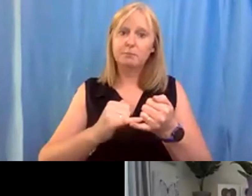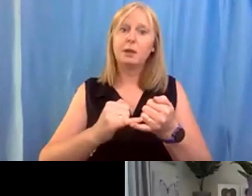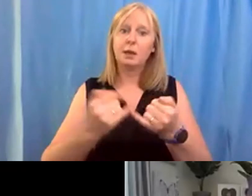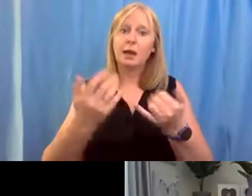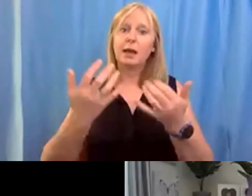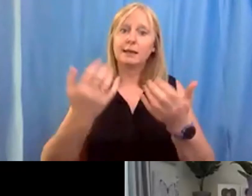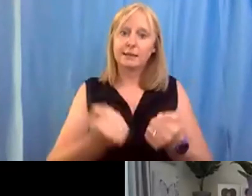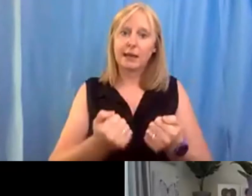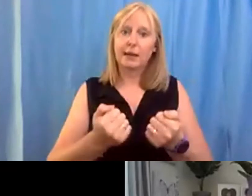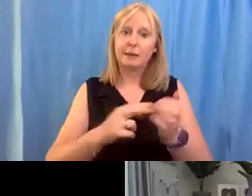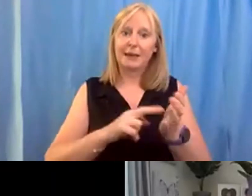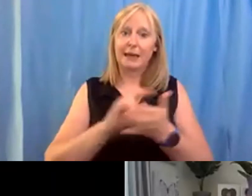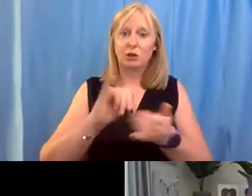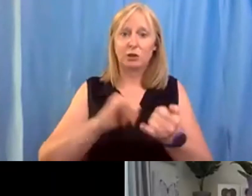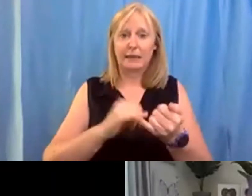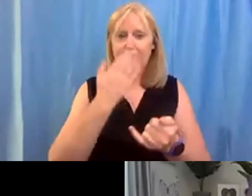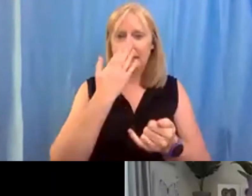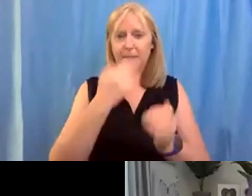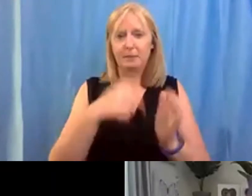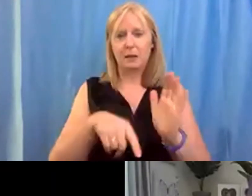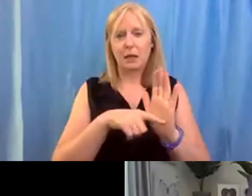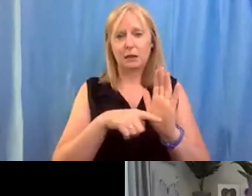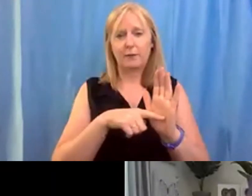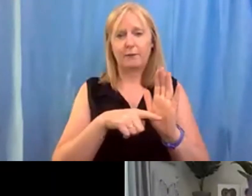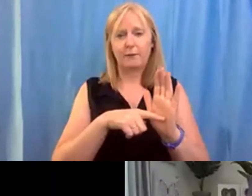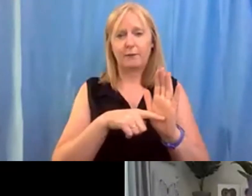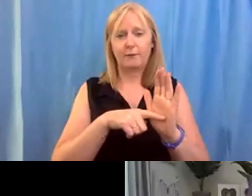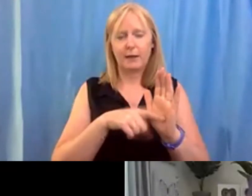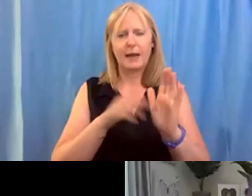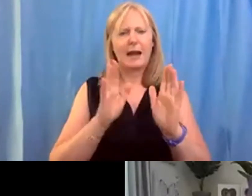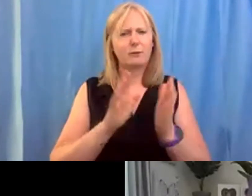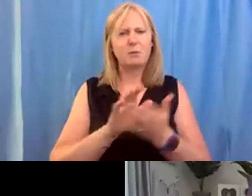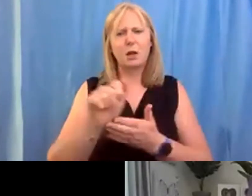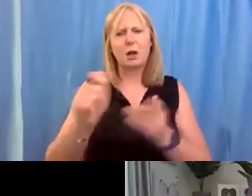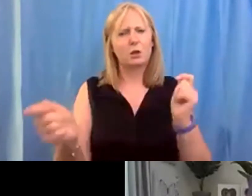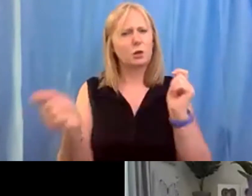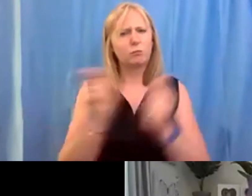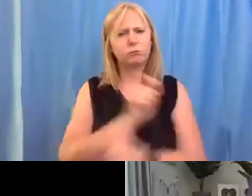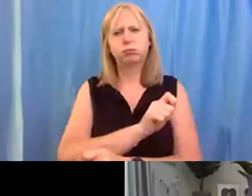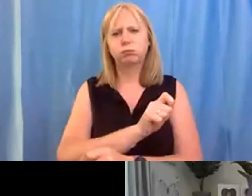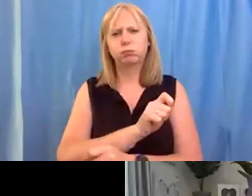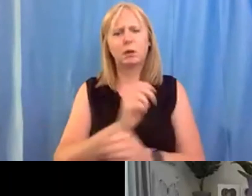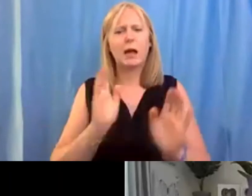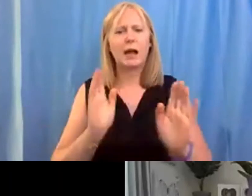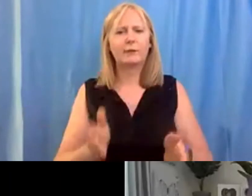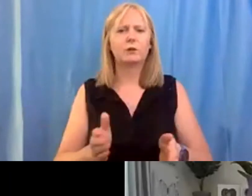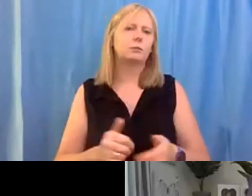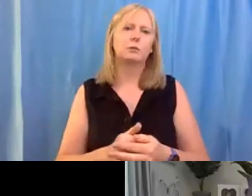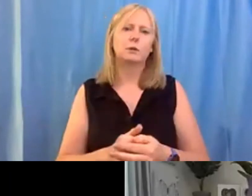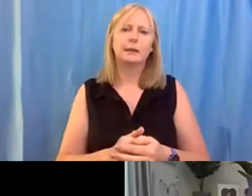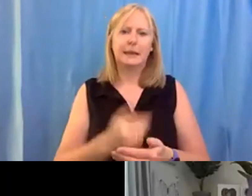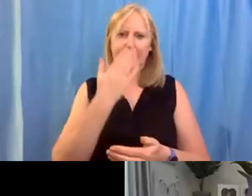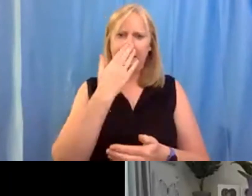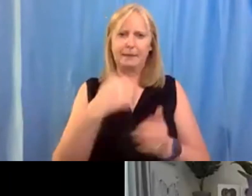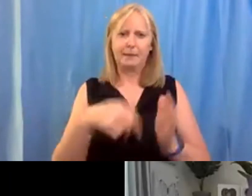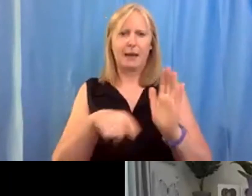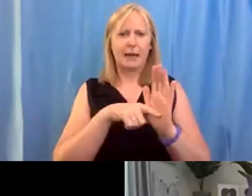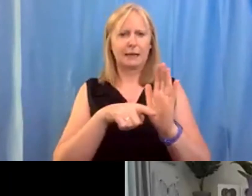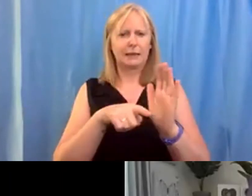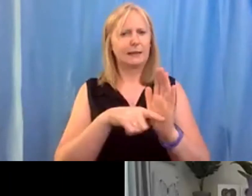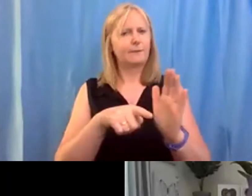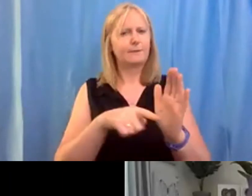is quite negative. There needs to be a culture change there. So there seems to be quite a lot of negativity around